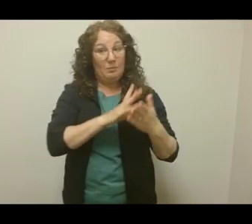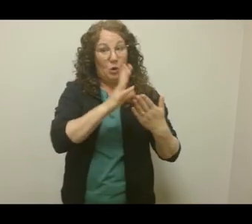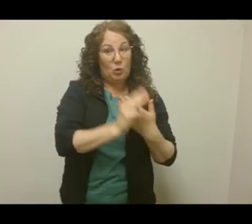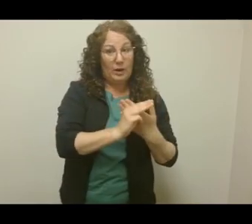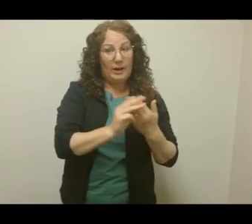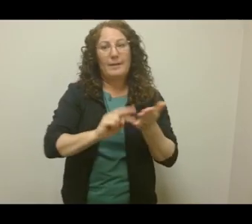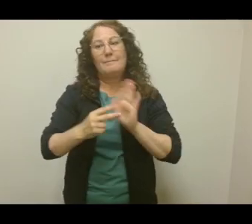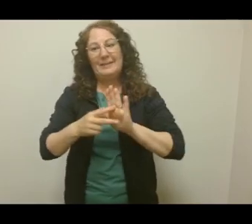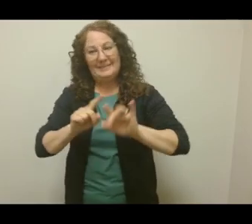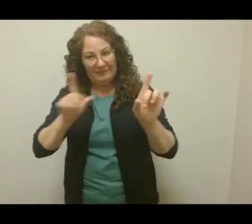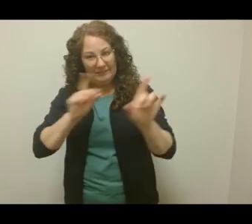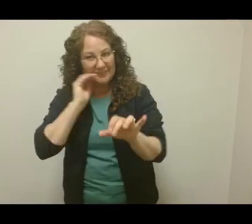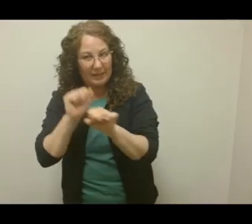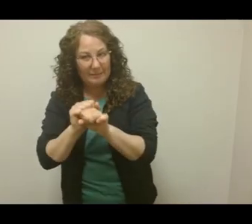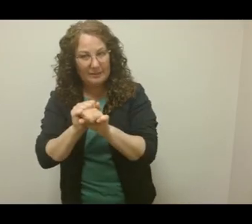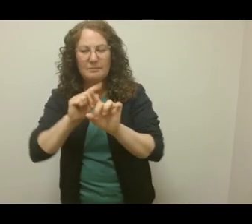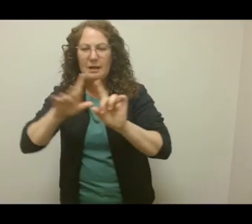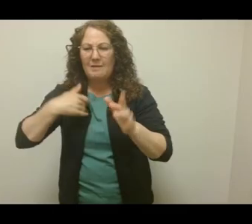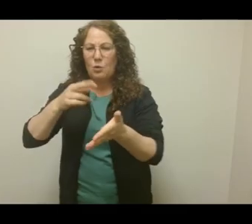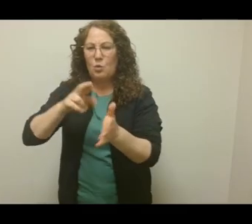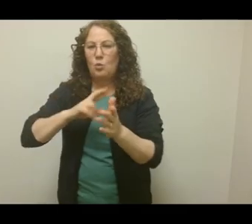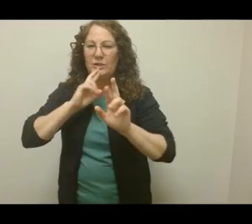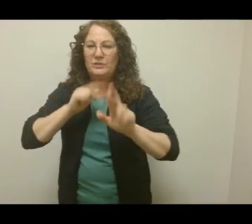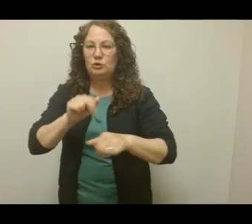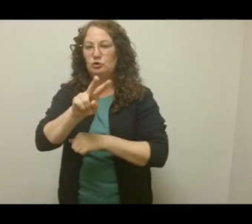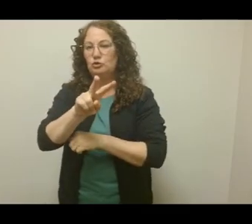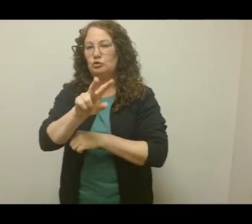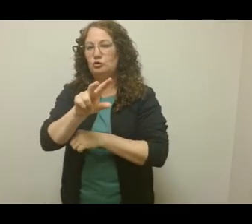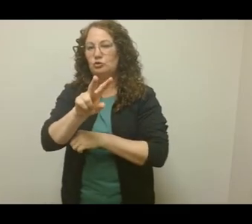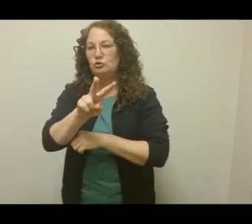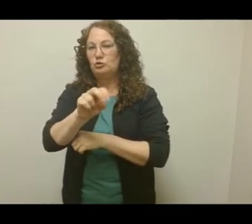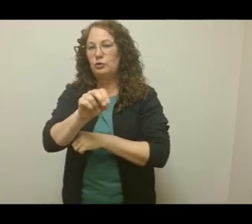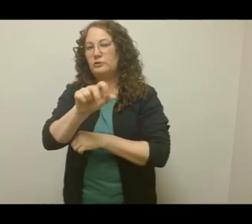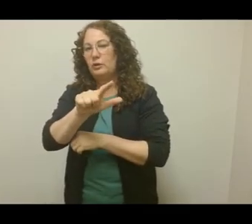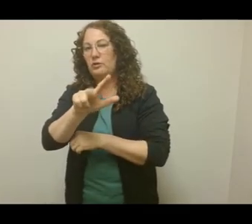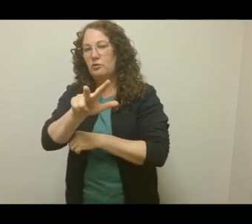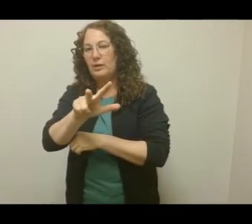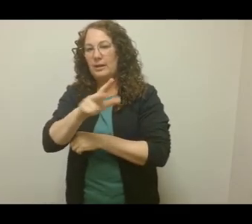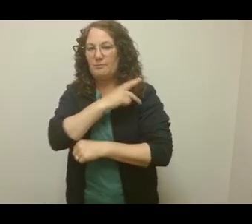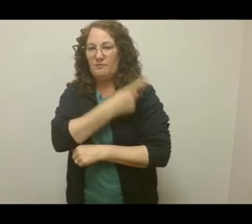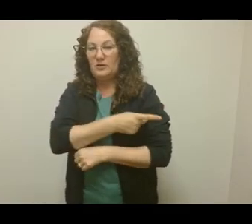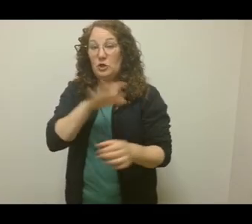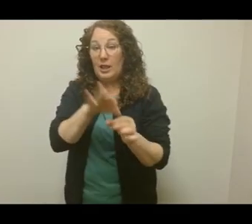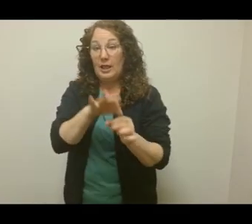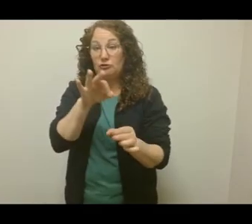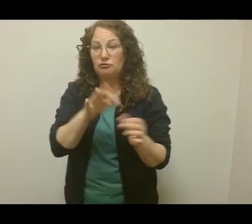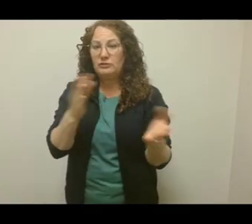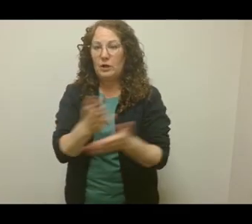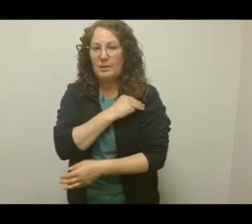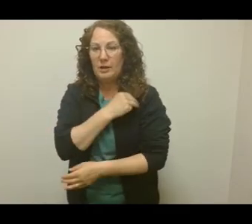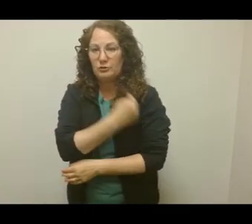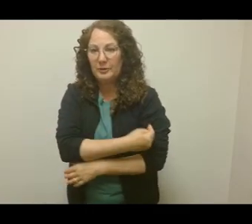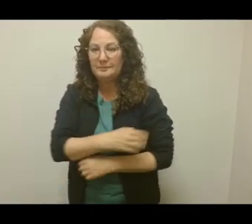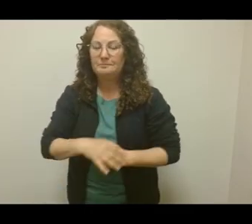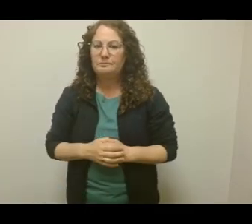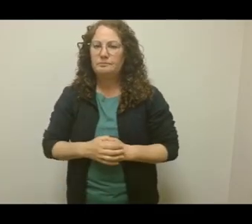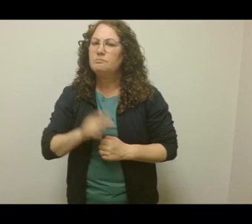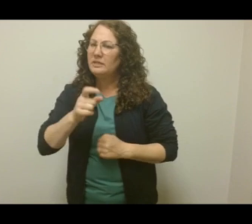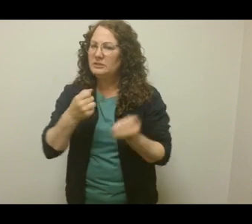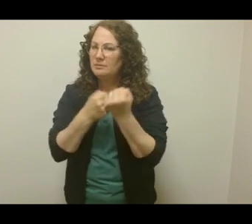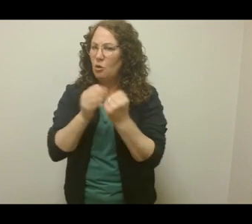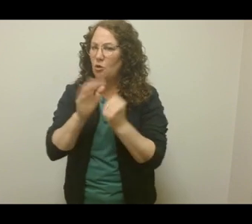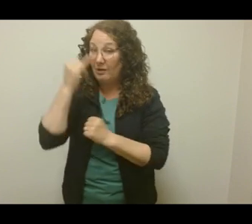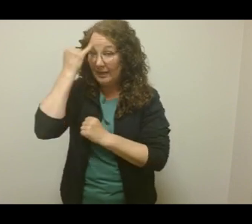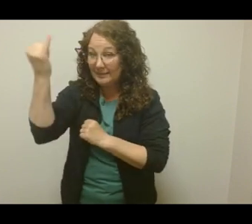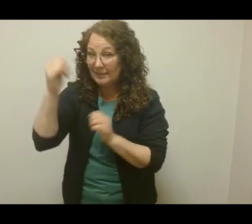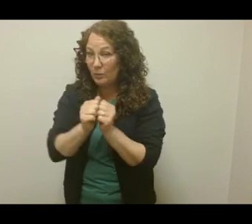assignments, about the results of the 2023 provincial election in Manitoba. And they are asked to support their ideas with